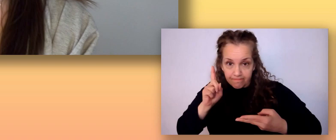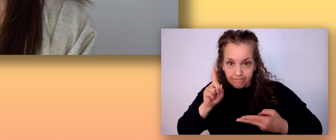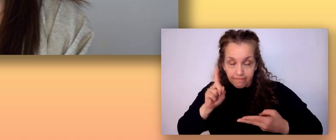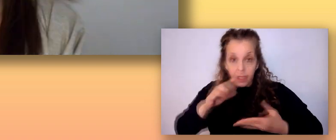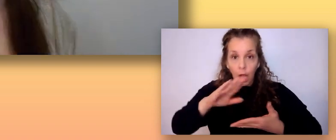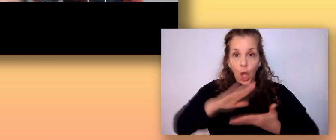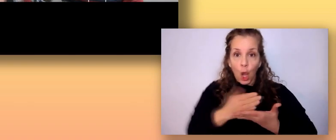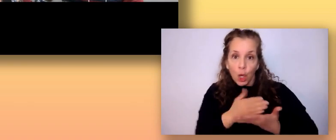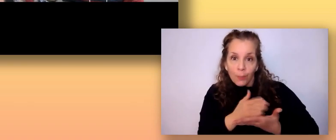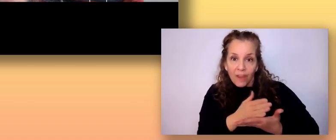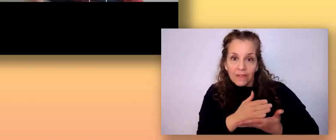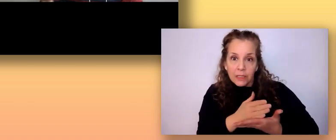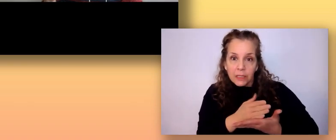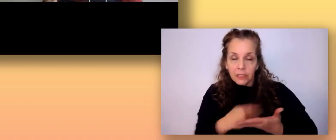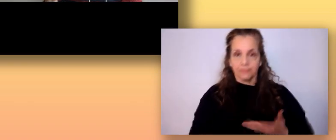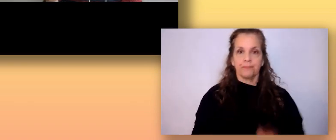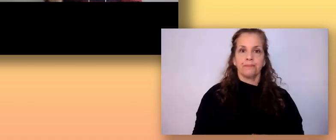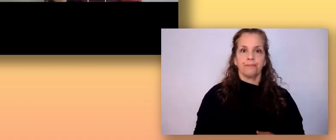Cooking breakfast.